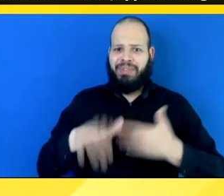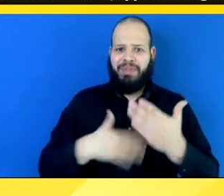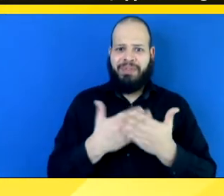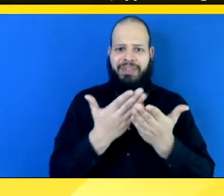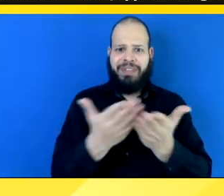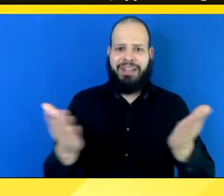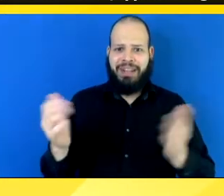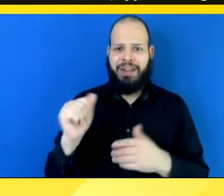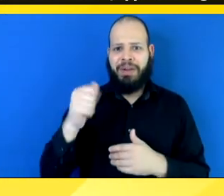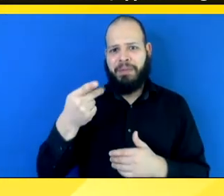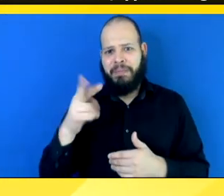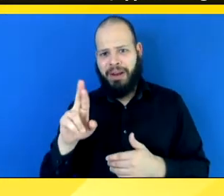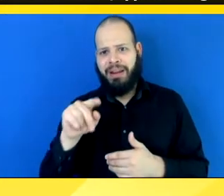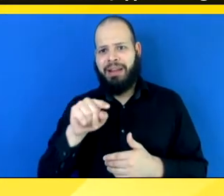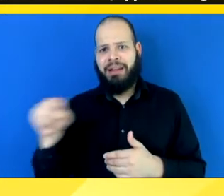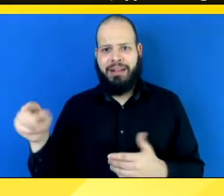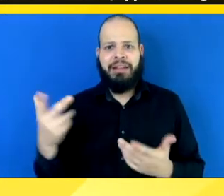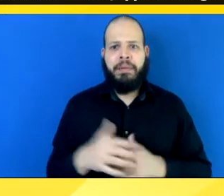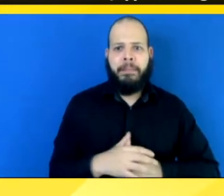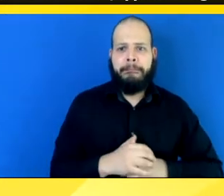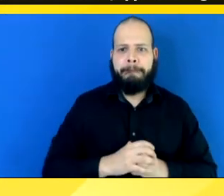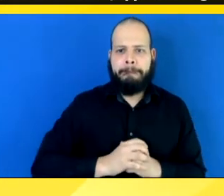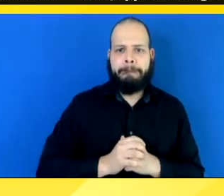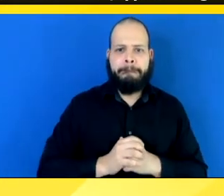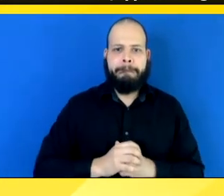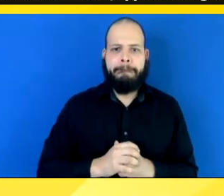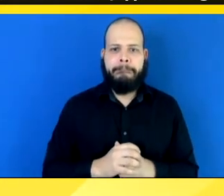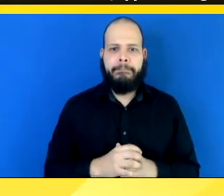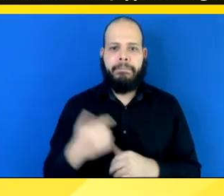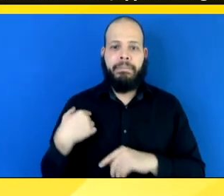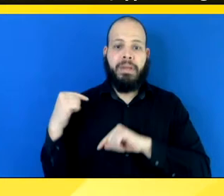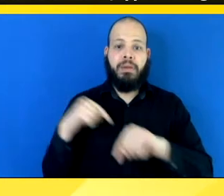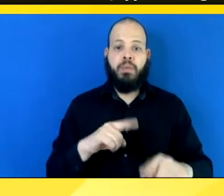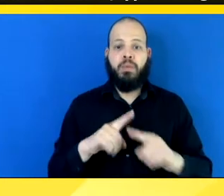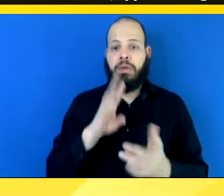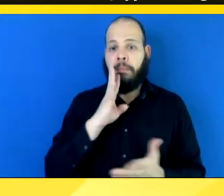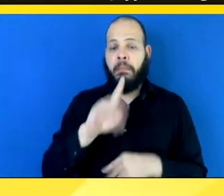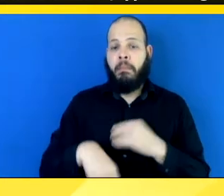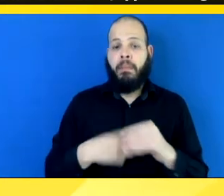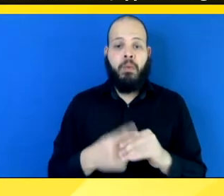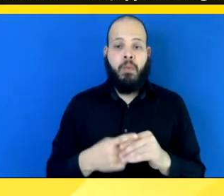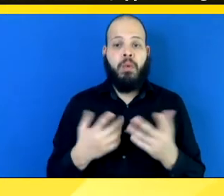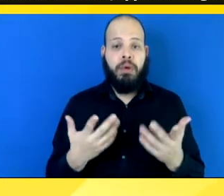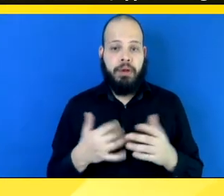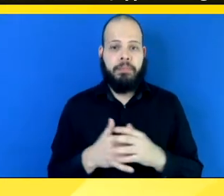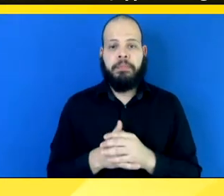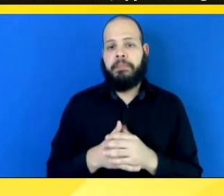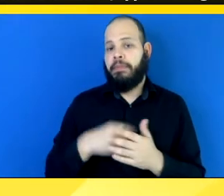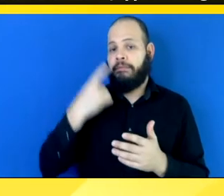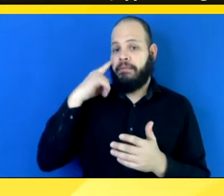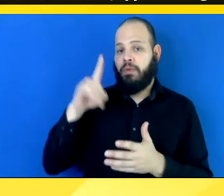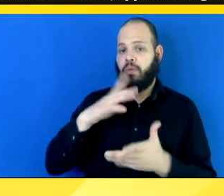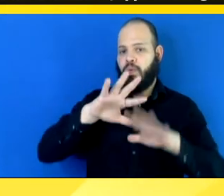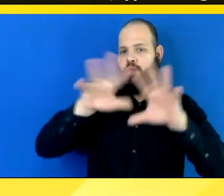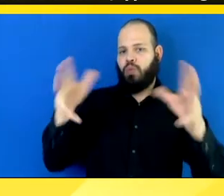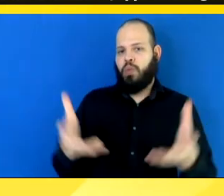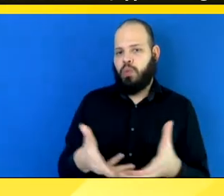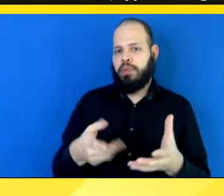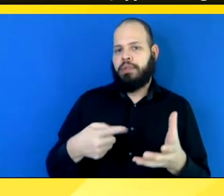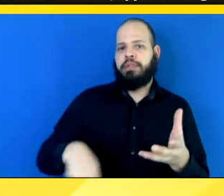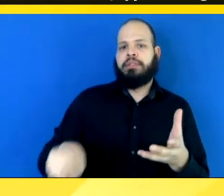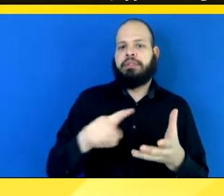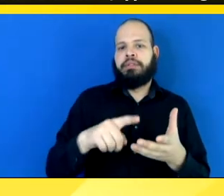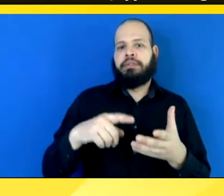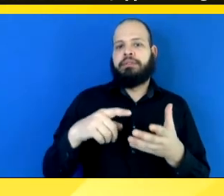to speak along with and for President Trump, as well as to say something to you from all the brothers and sisters inside